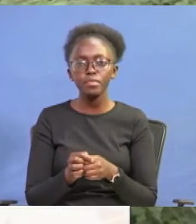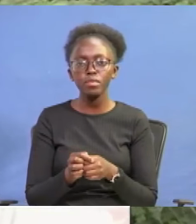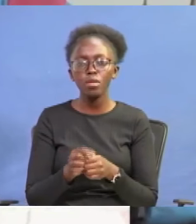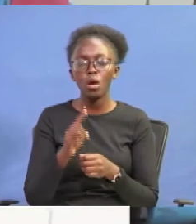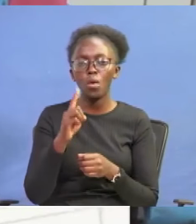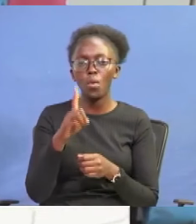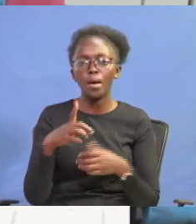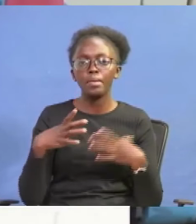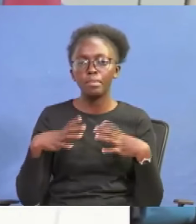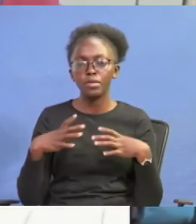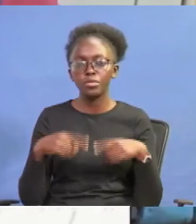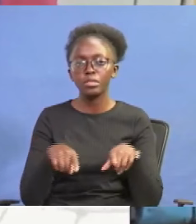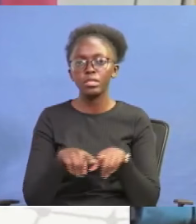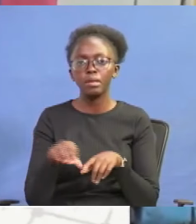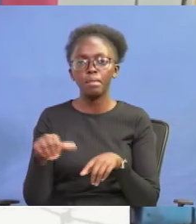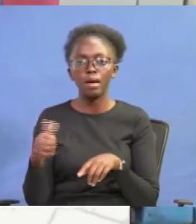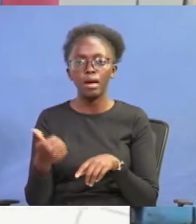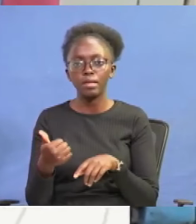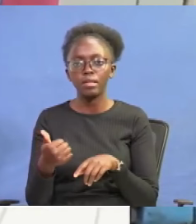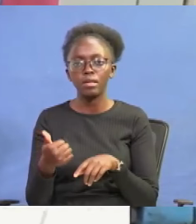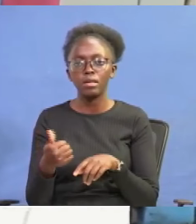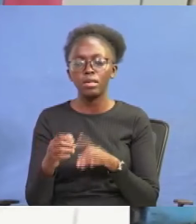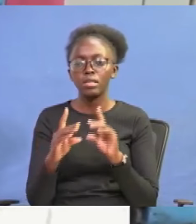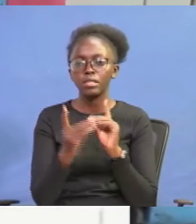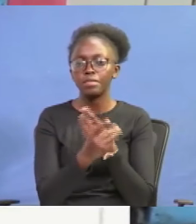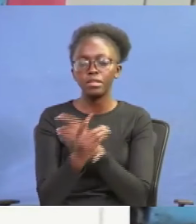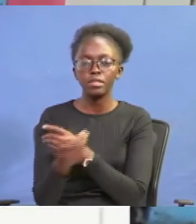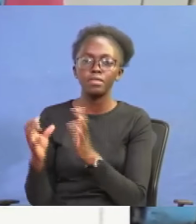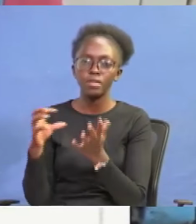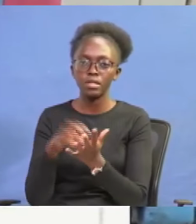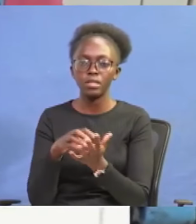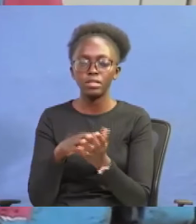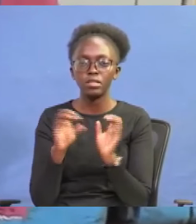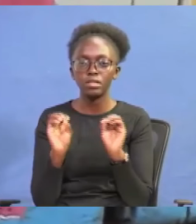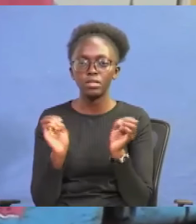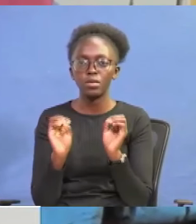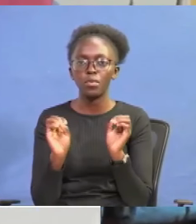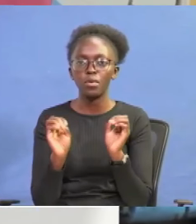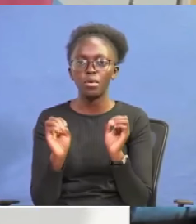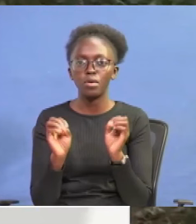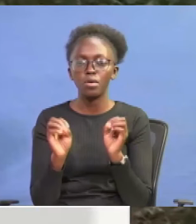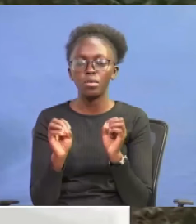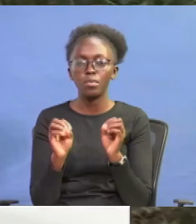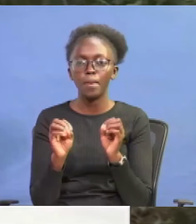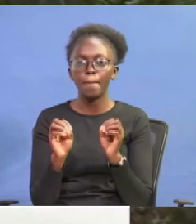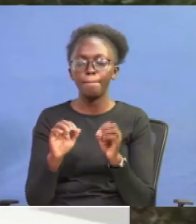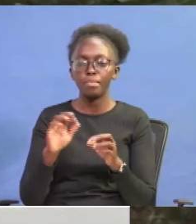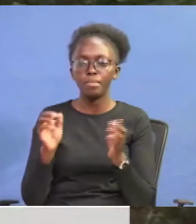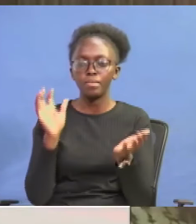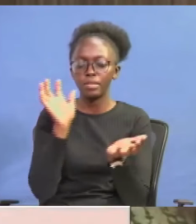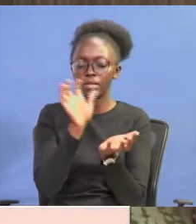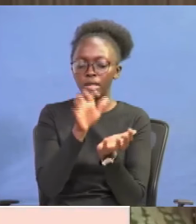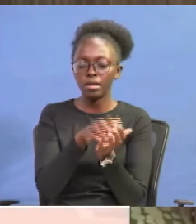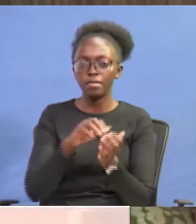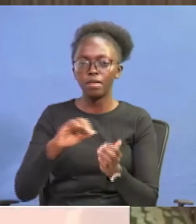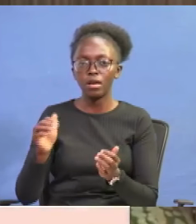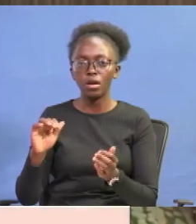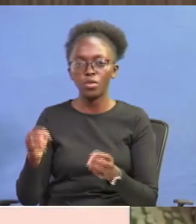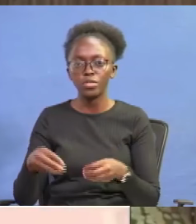and Ibrahim Komoro is not different from that of Mr. Bonea Kone. Tana River nini county inapatiwa 8